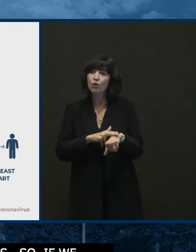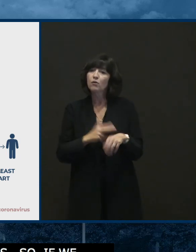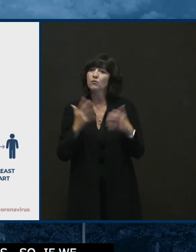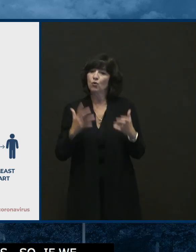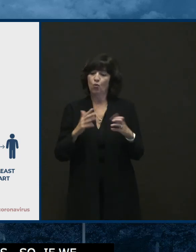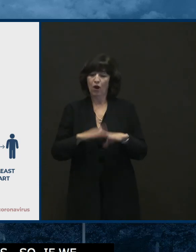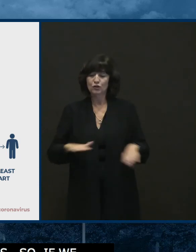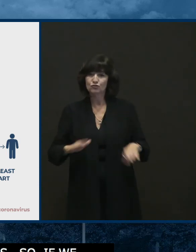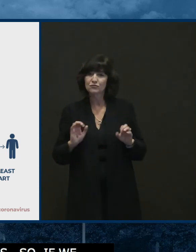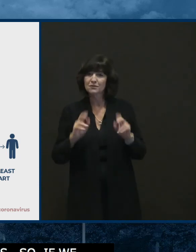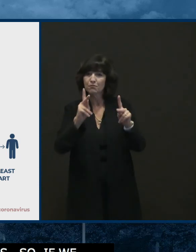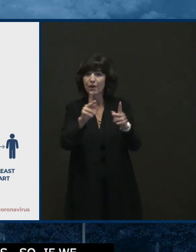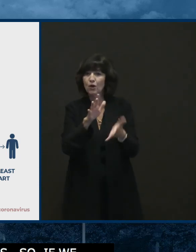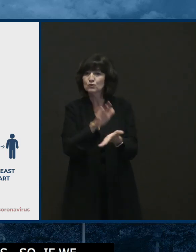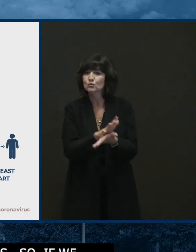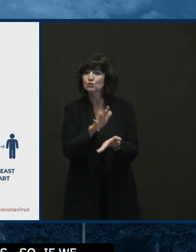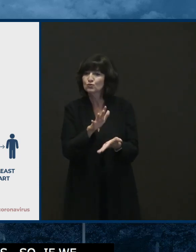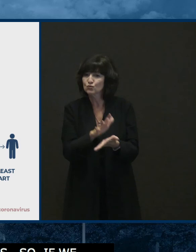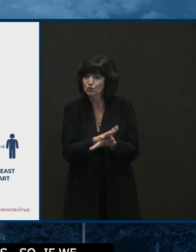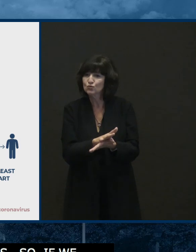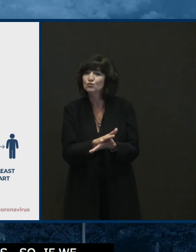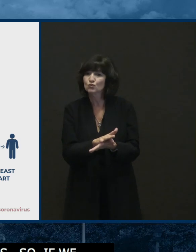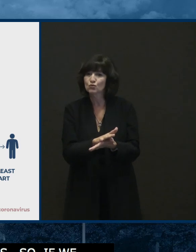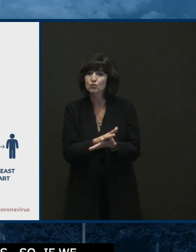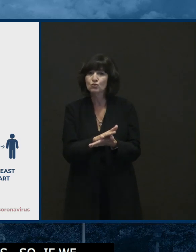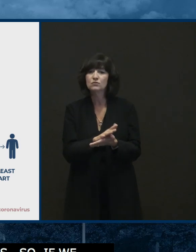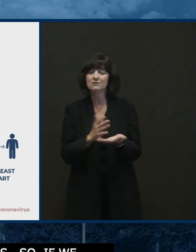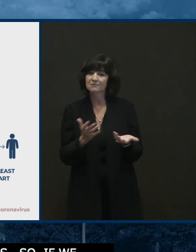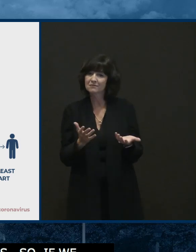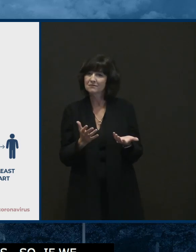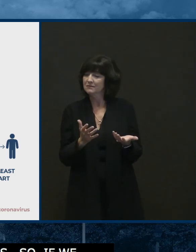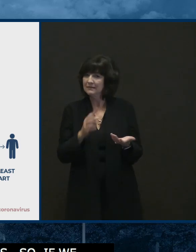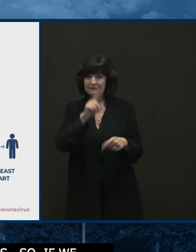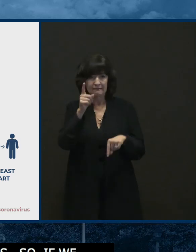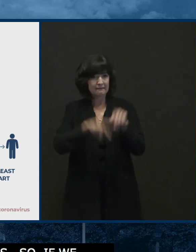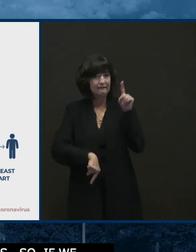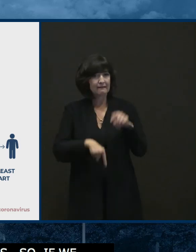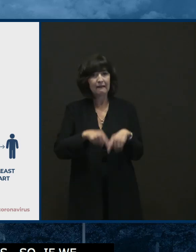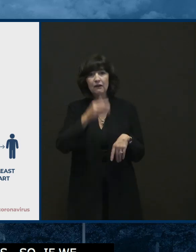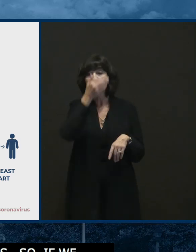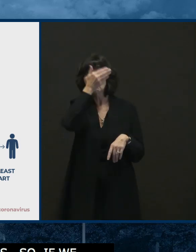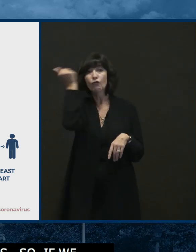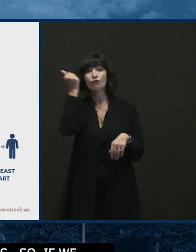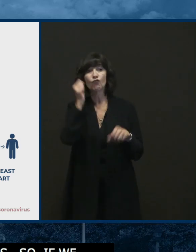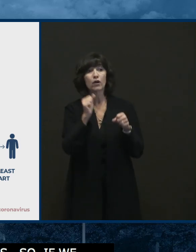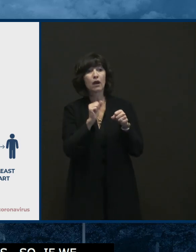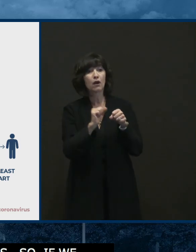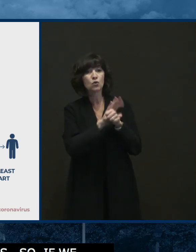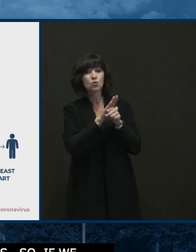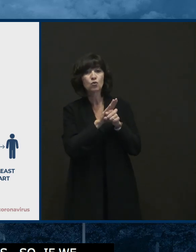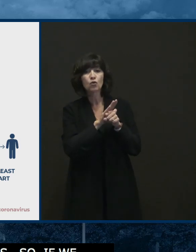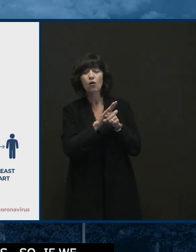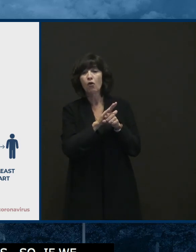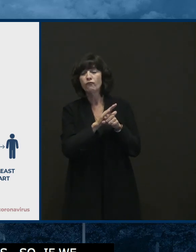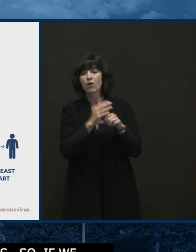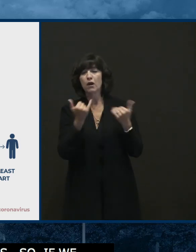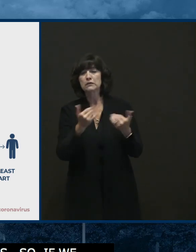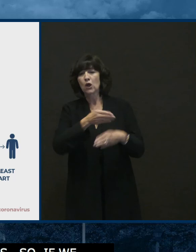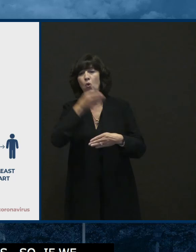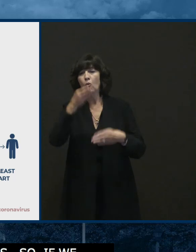of teachers in schools, what we ought to do is not forget about the virus and act like it's not here and